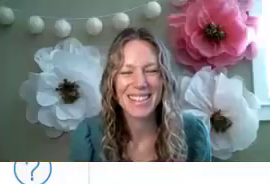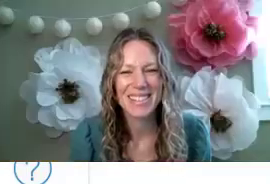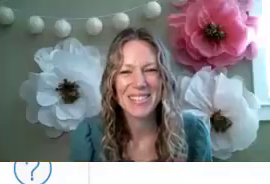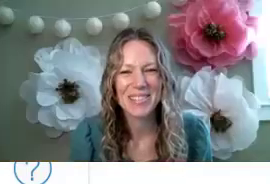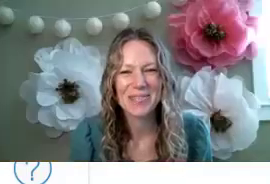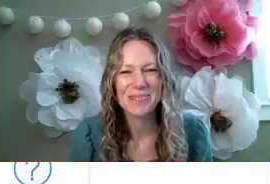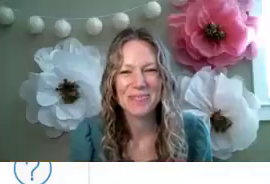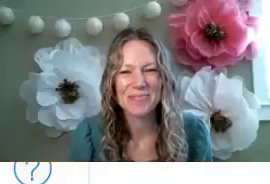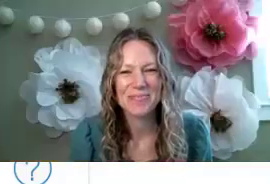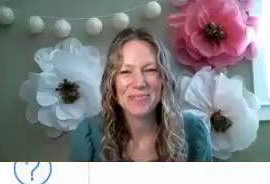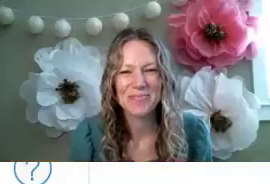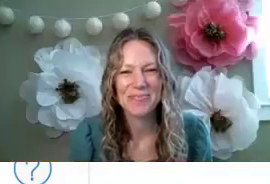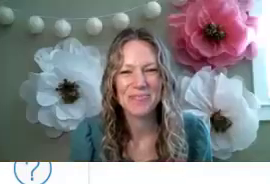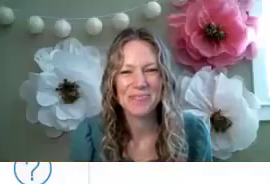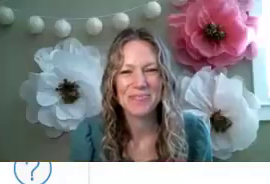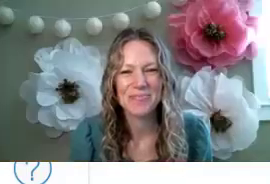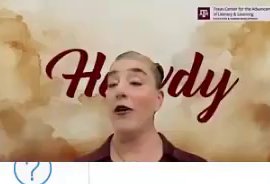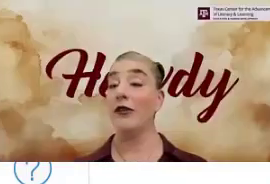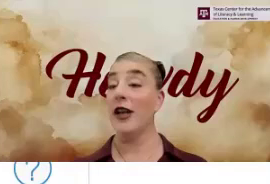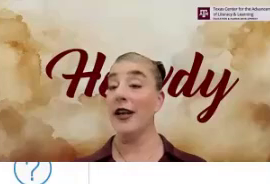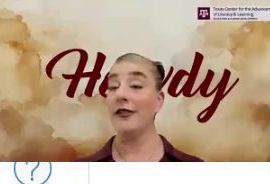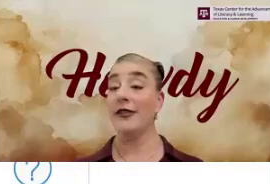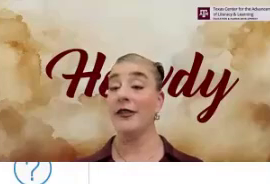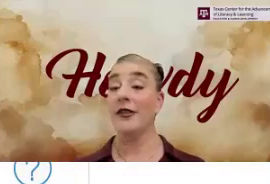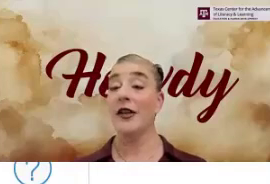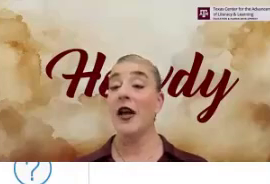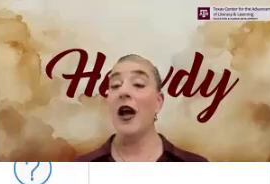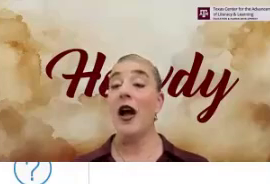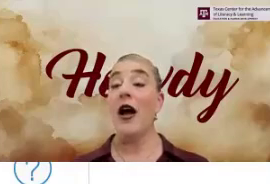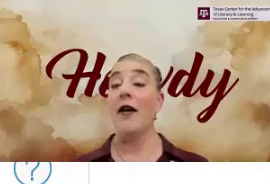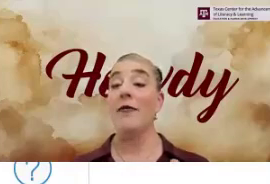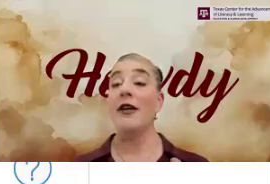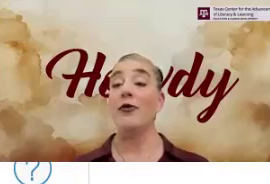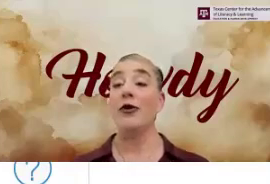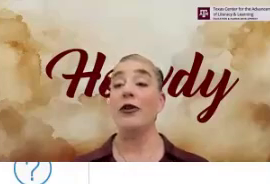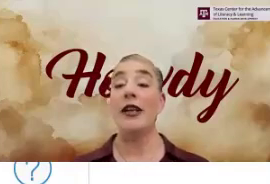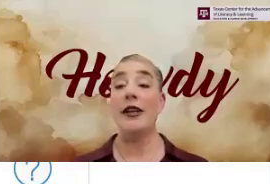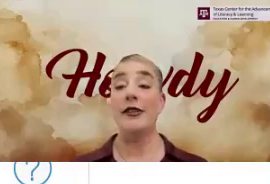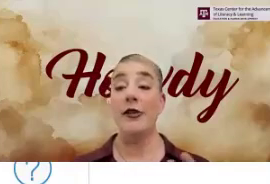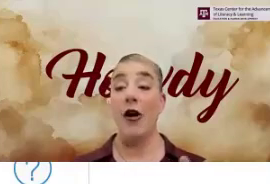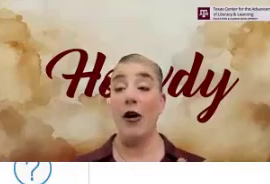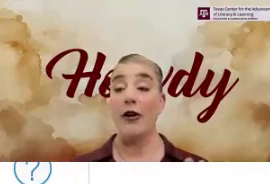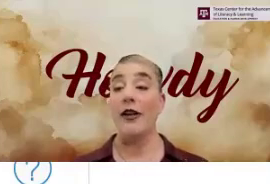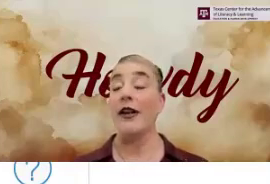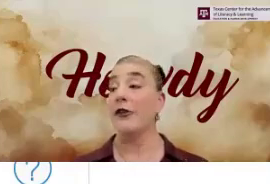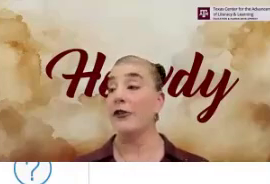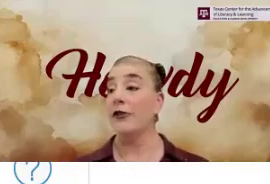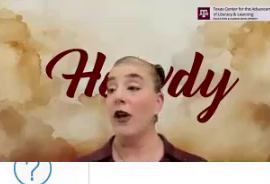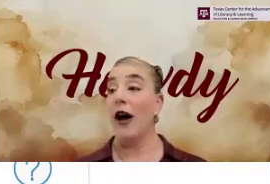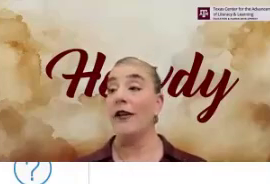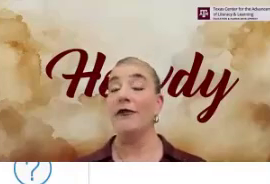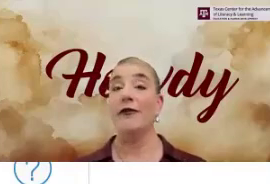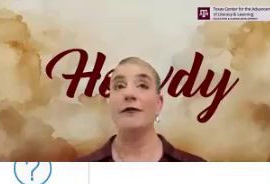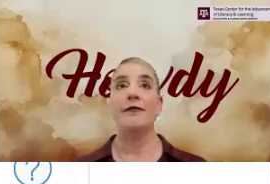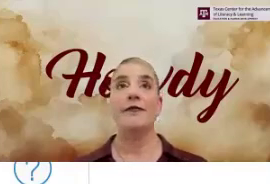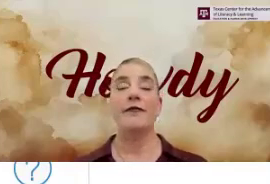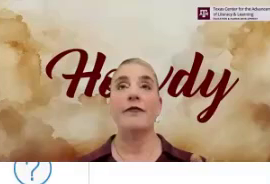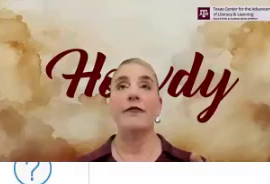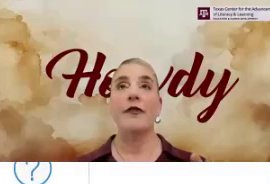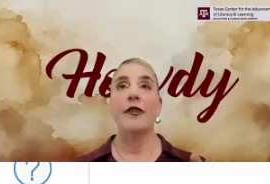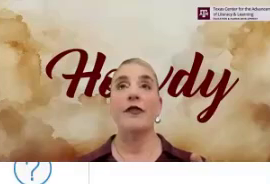way too much over what to put in my alt text. It really is an art, and there's a lot